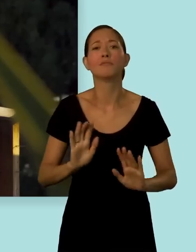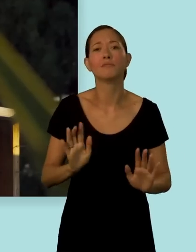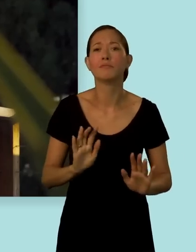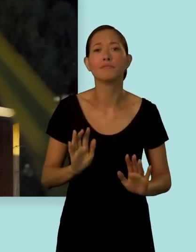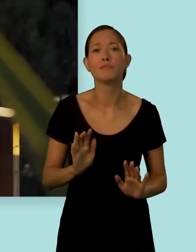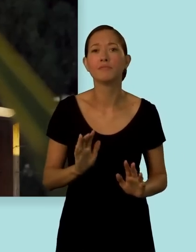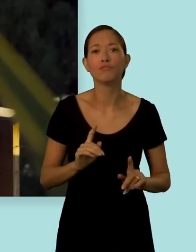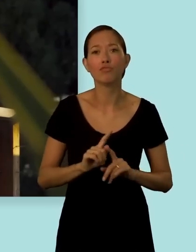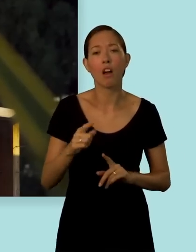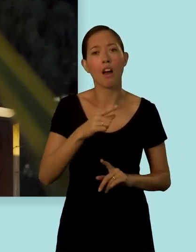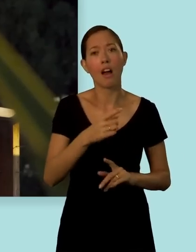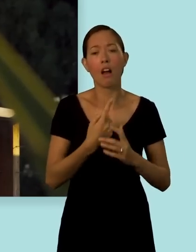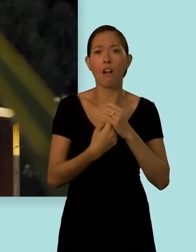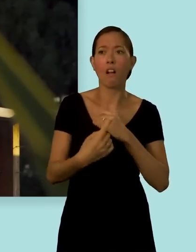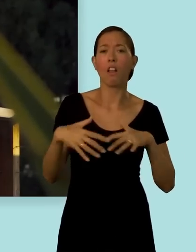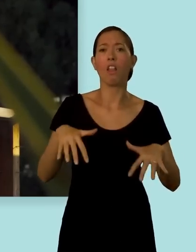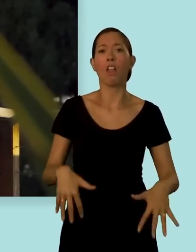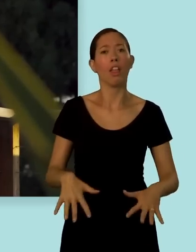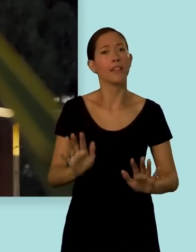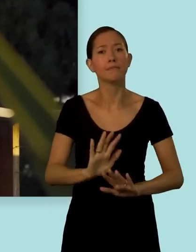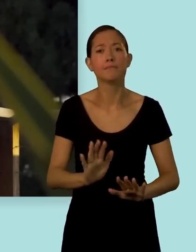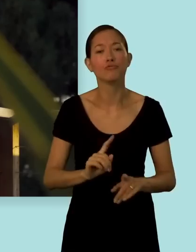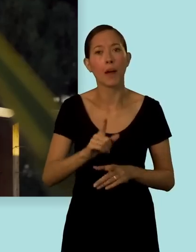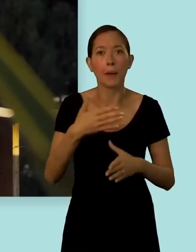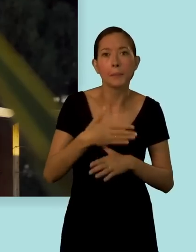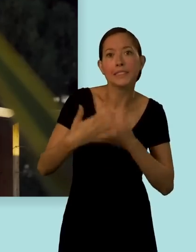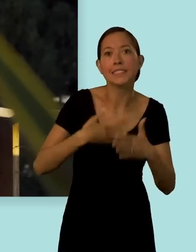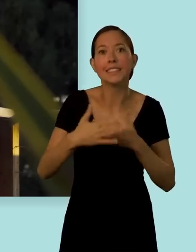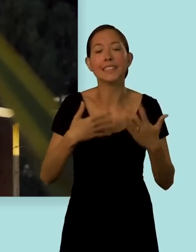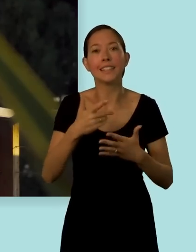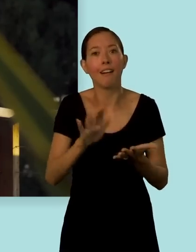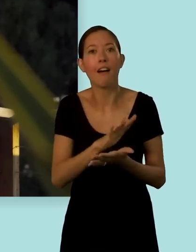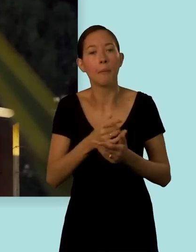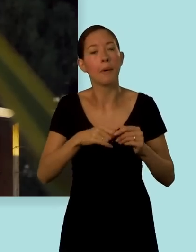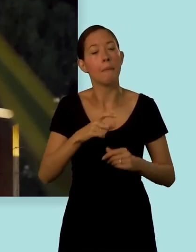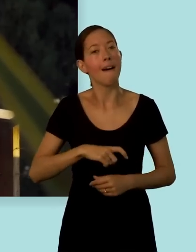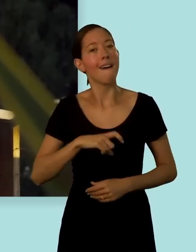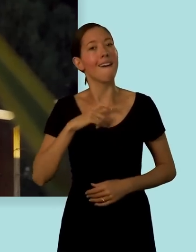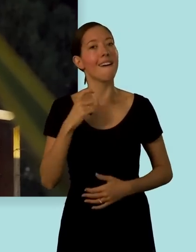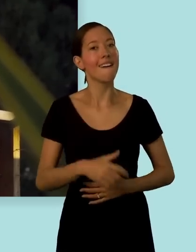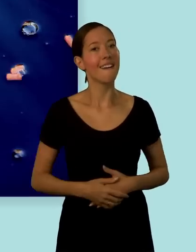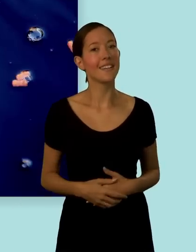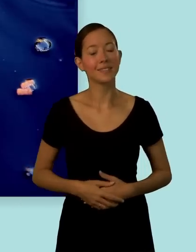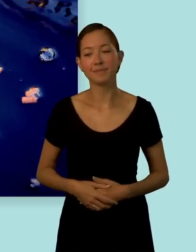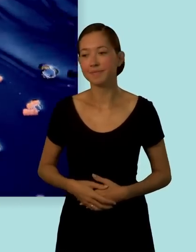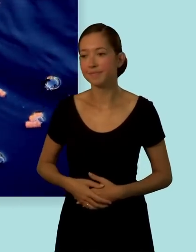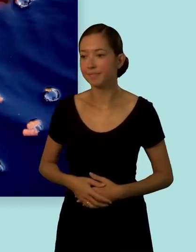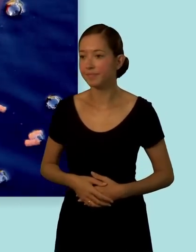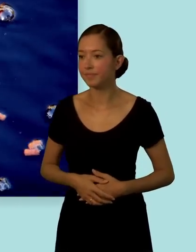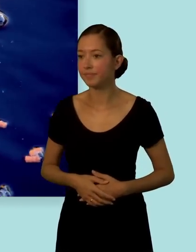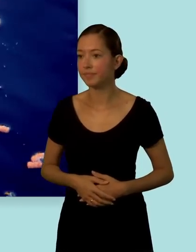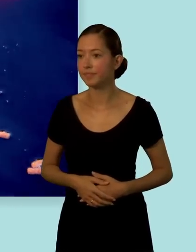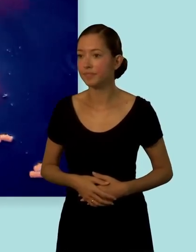and try not to allow yourself to become isolated. Keeping busy with activities you enjoy may help you to feel